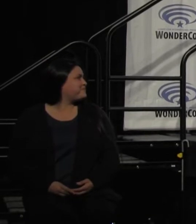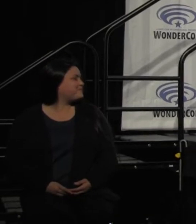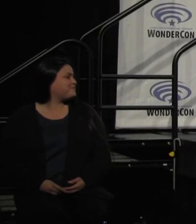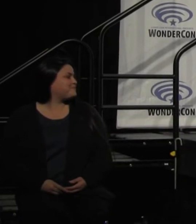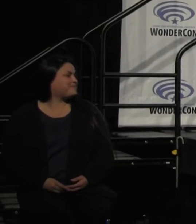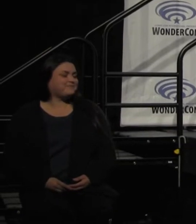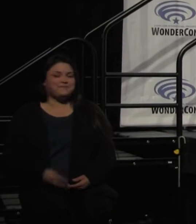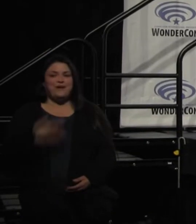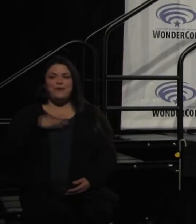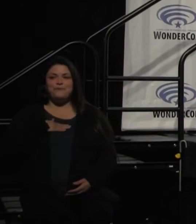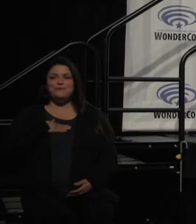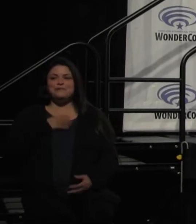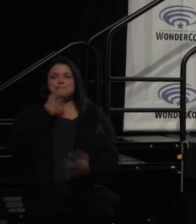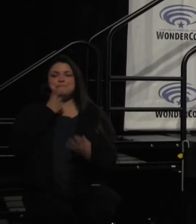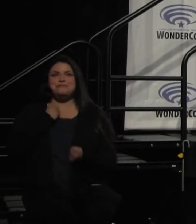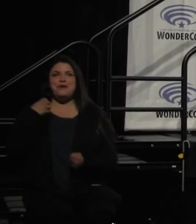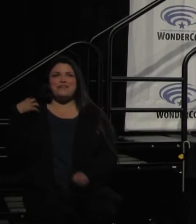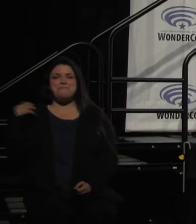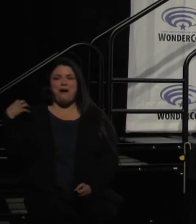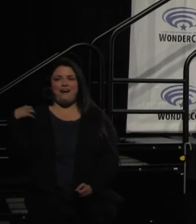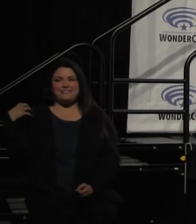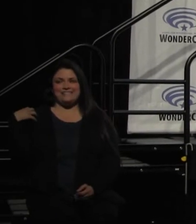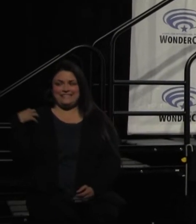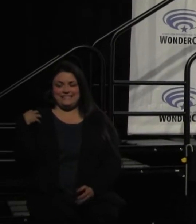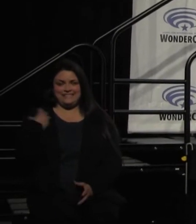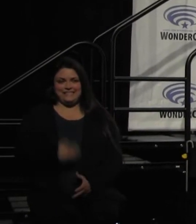That was my darling boss.